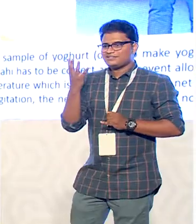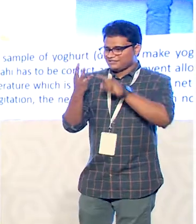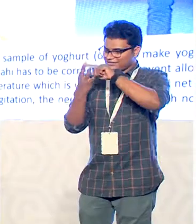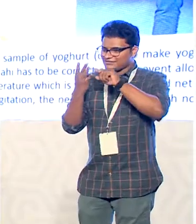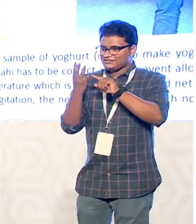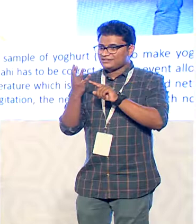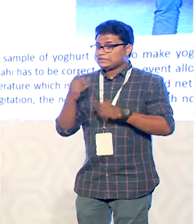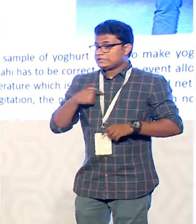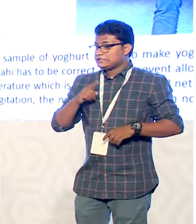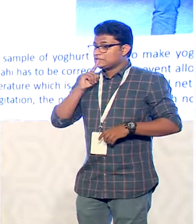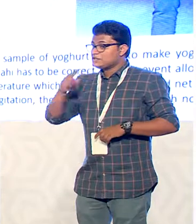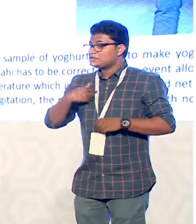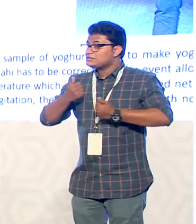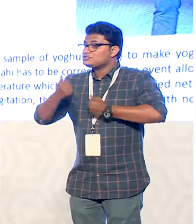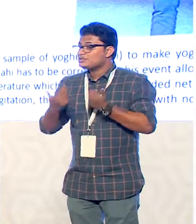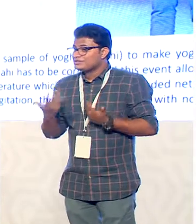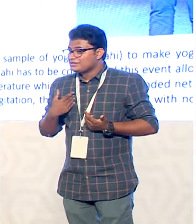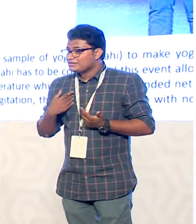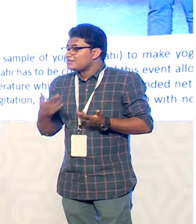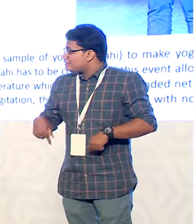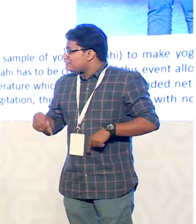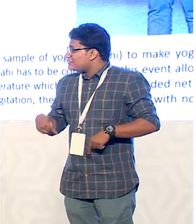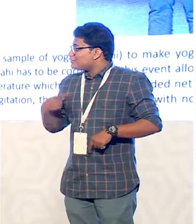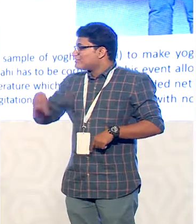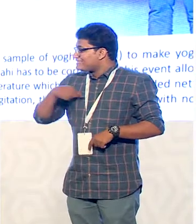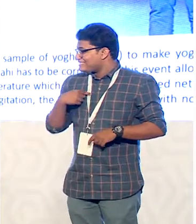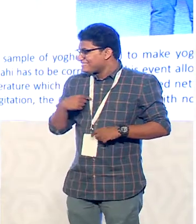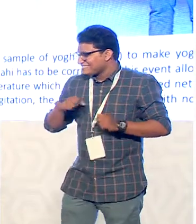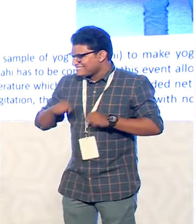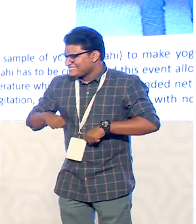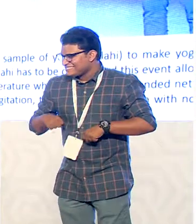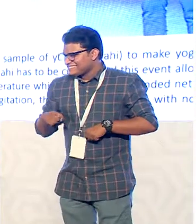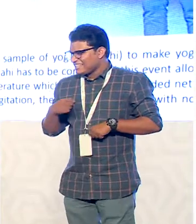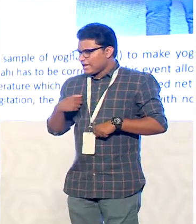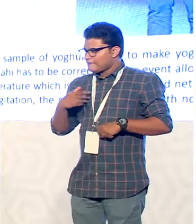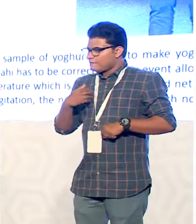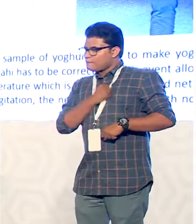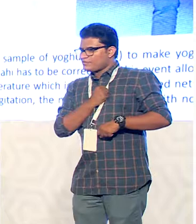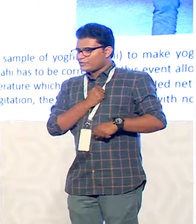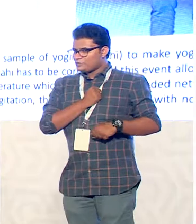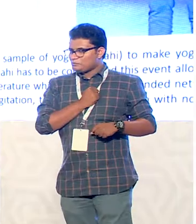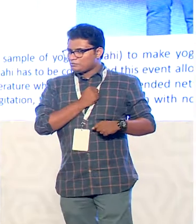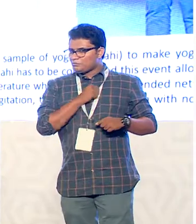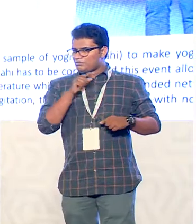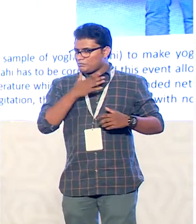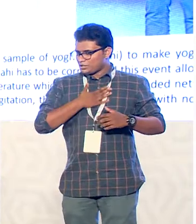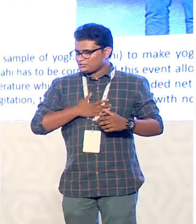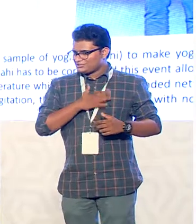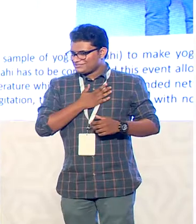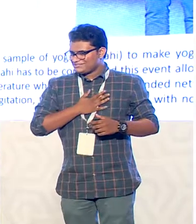only real creative challenge in this mission is that can we keep the faith? Can we keep the